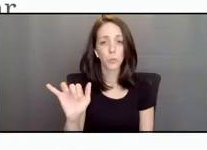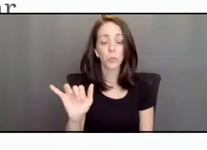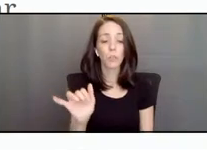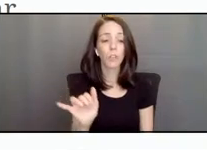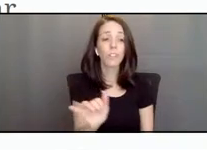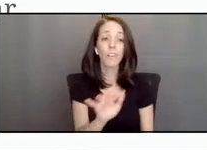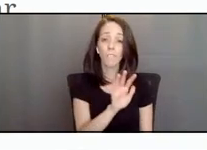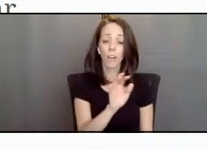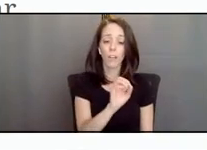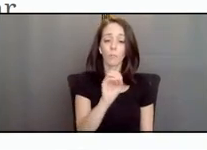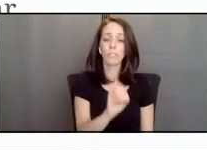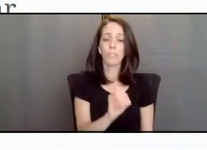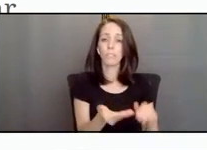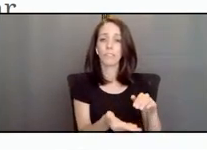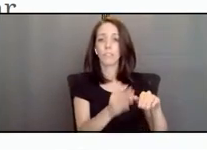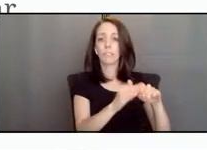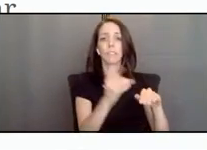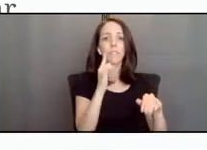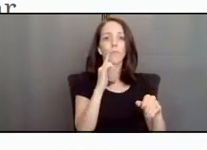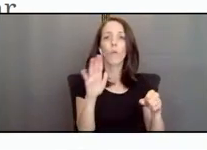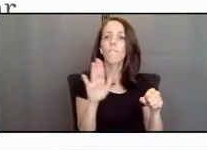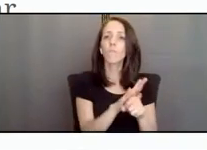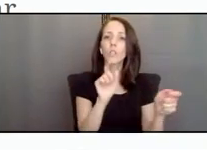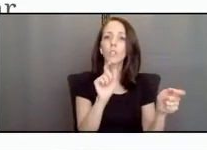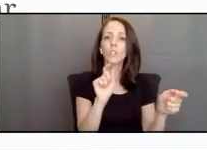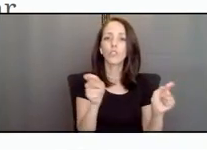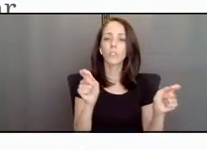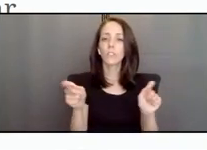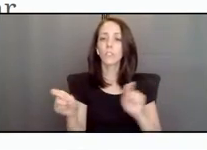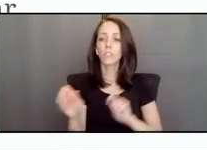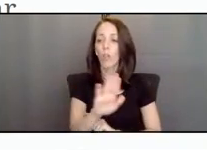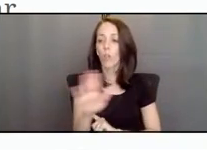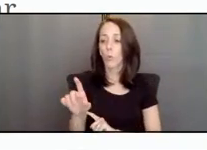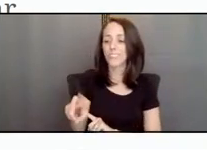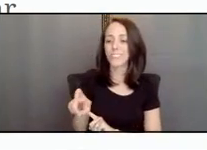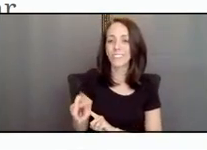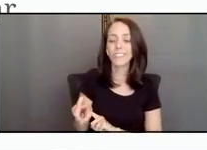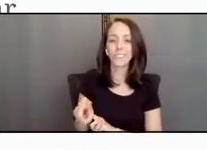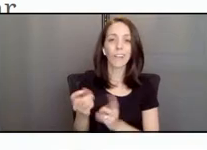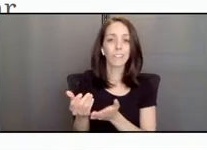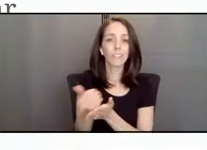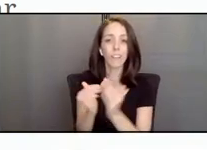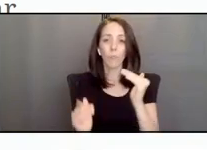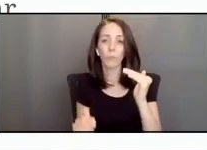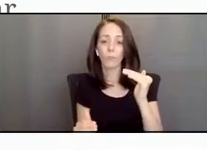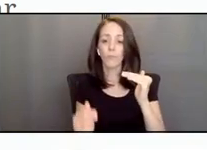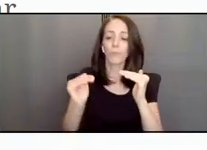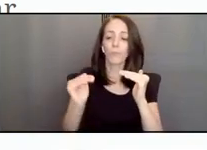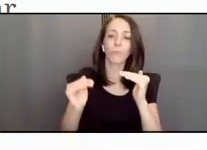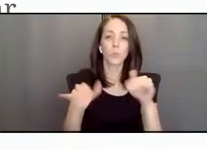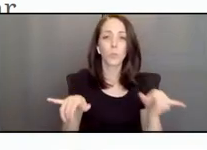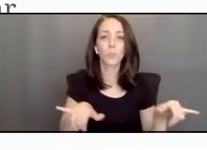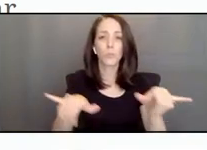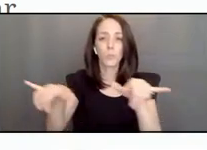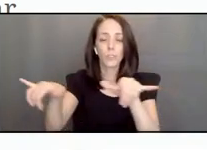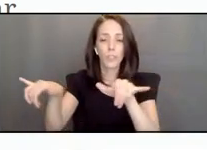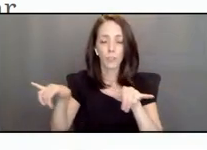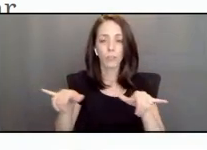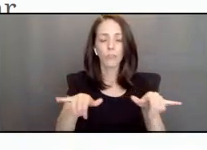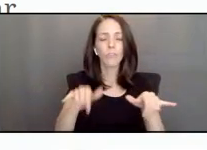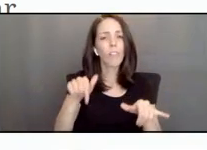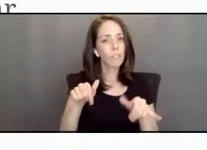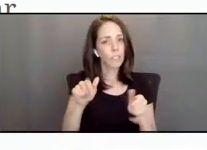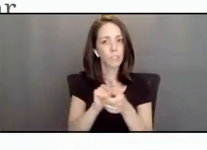be allocated to fully adjust those in need and bring salaries up to published salary tables. These adjustments should address